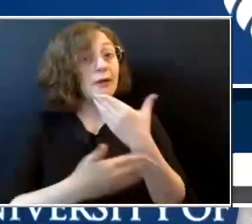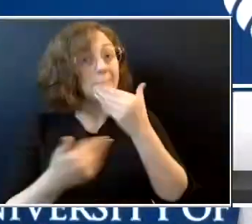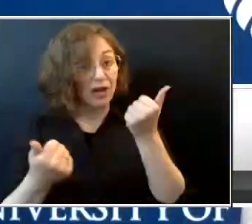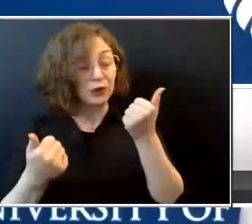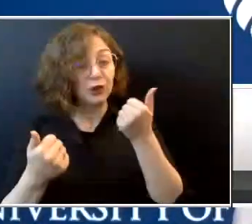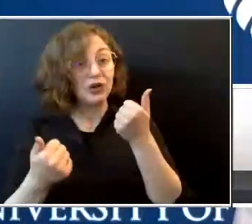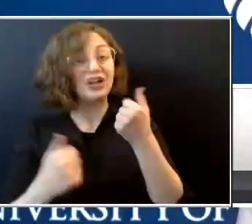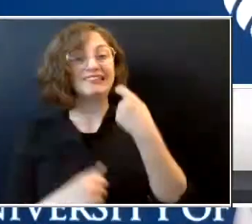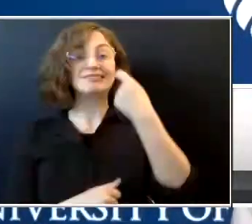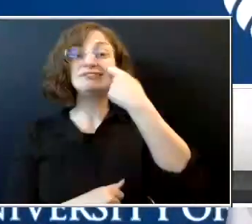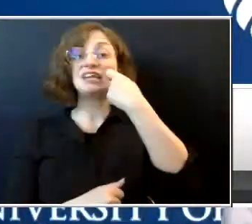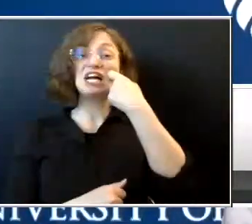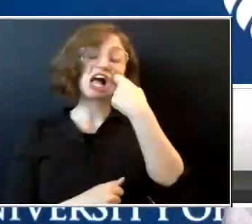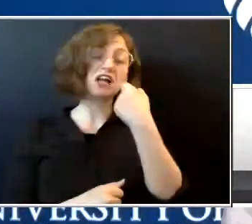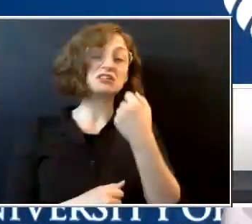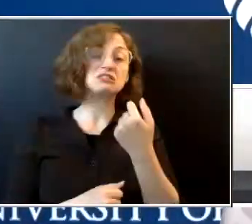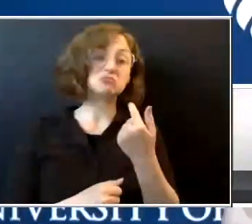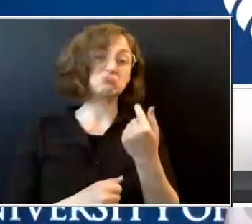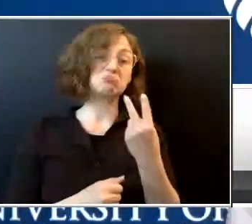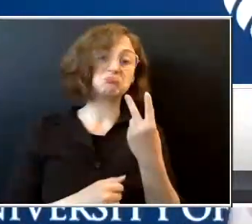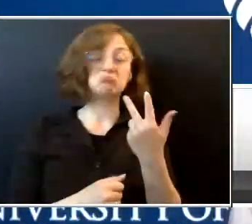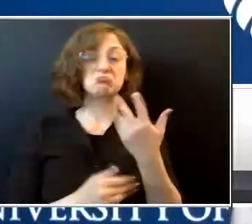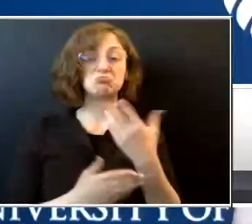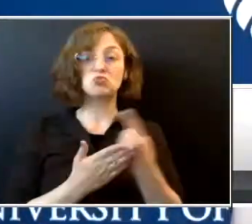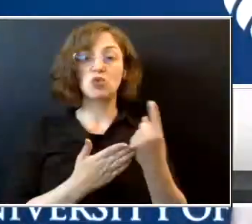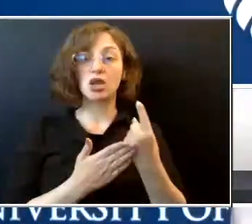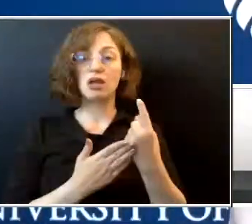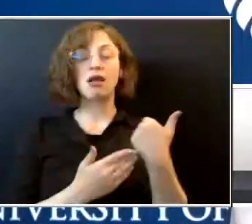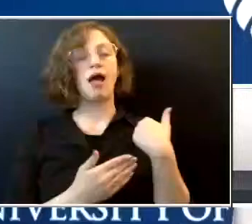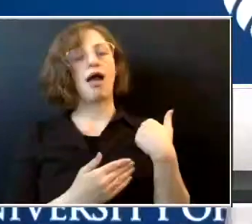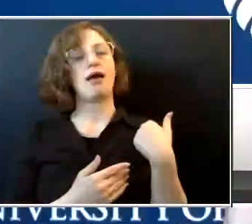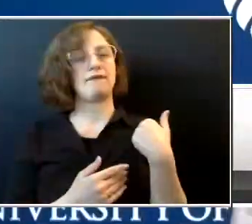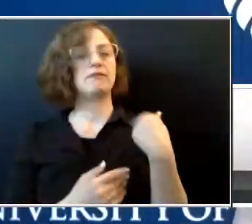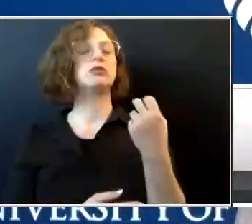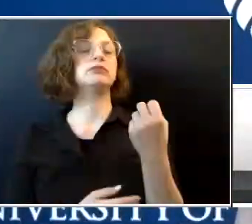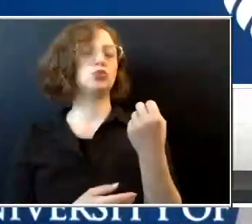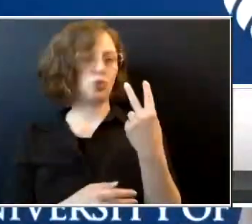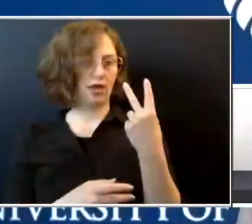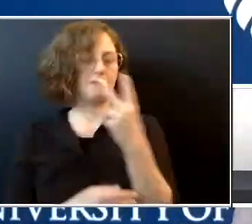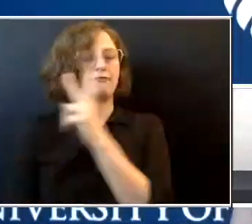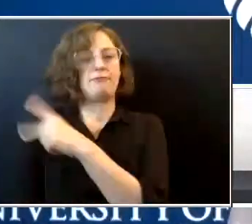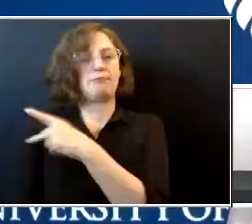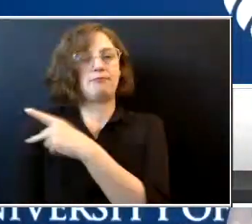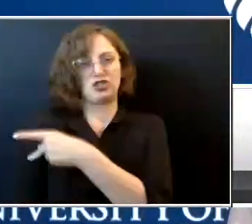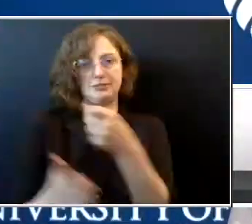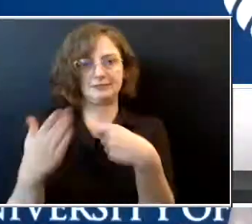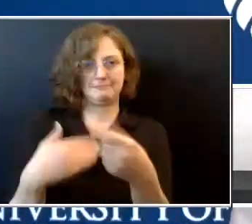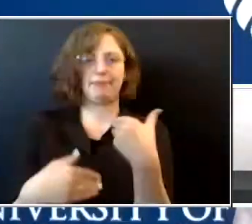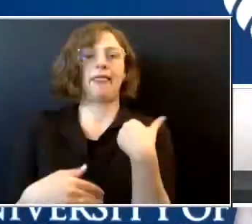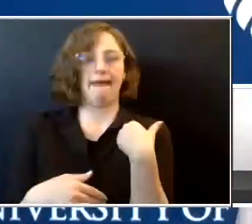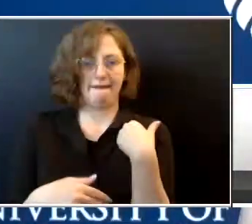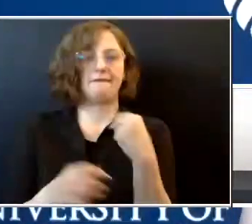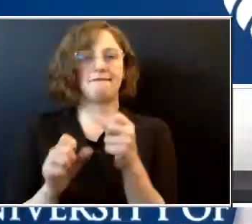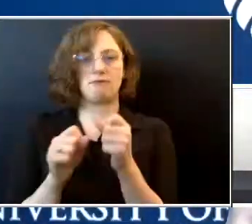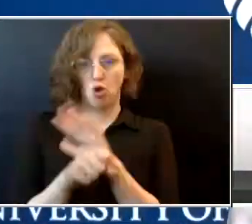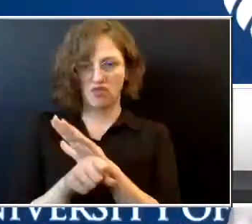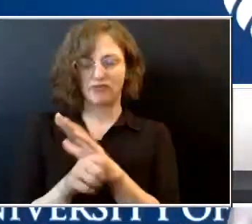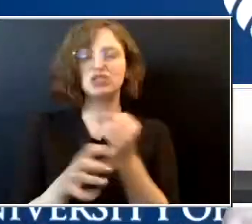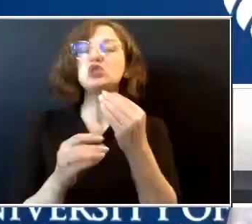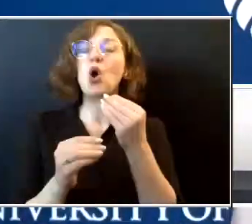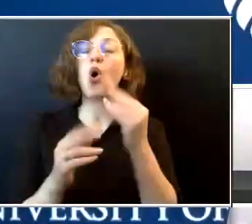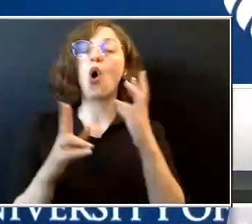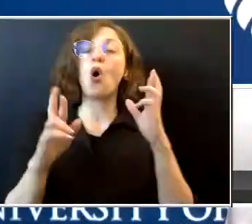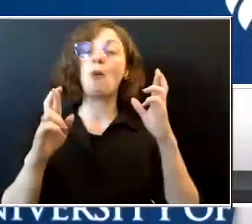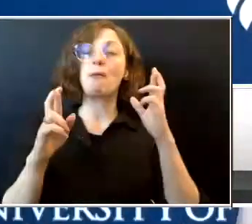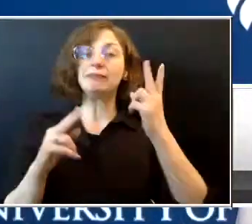weeks, including this week, we've had 12 active infections, so I'm believing we are pushing down towards those single digits again. For the